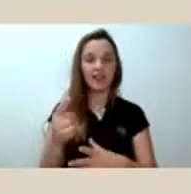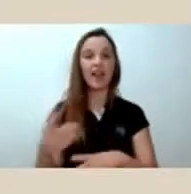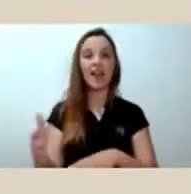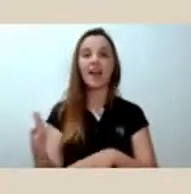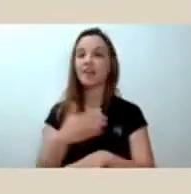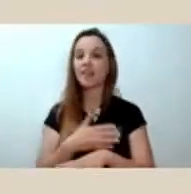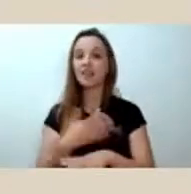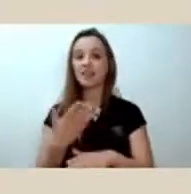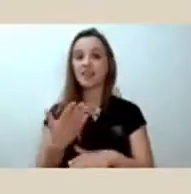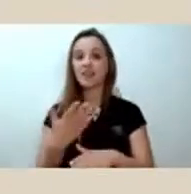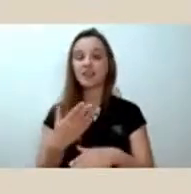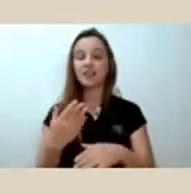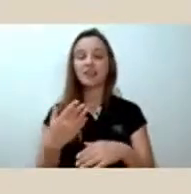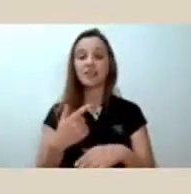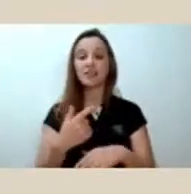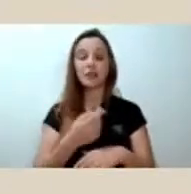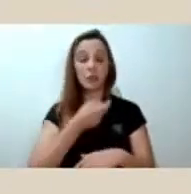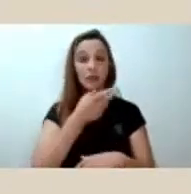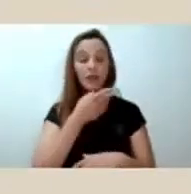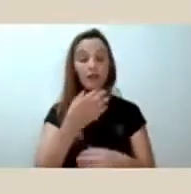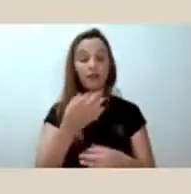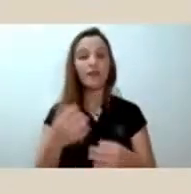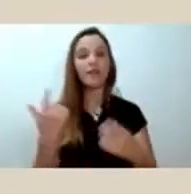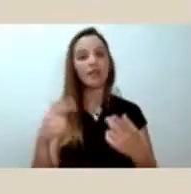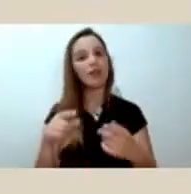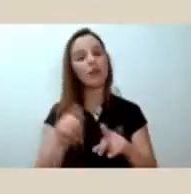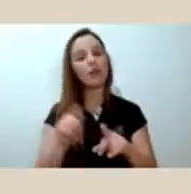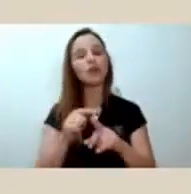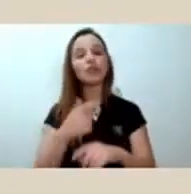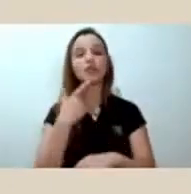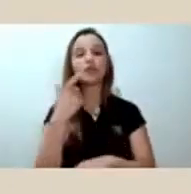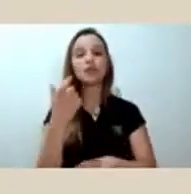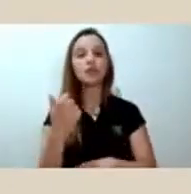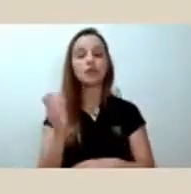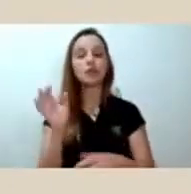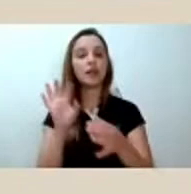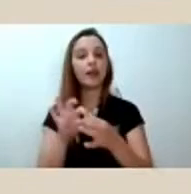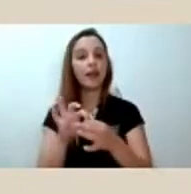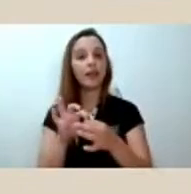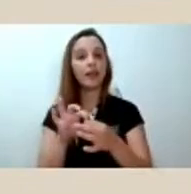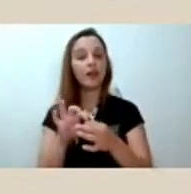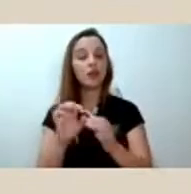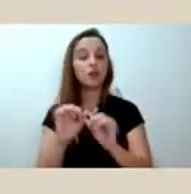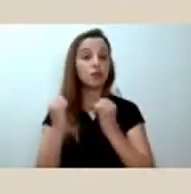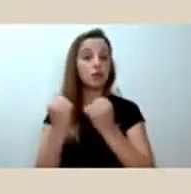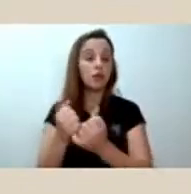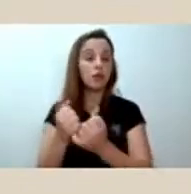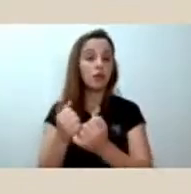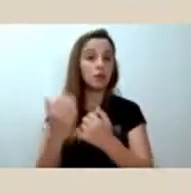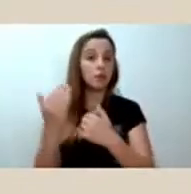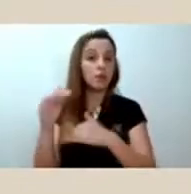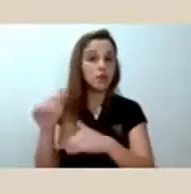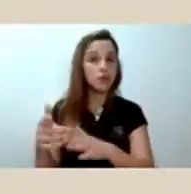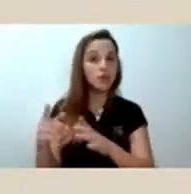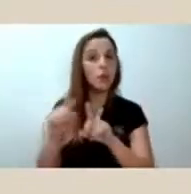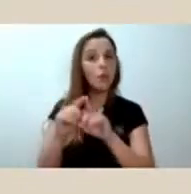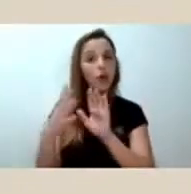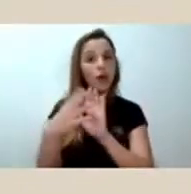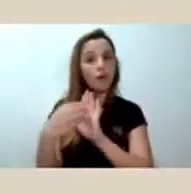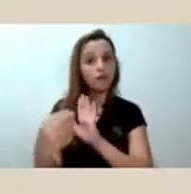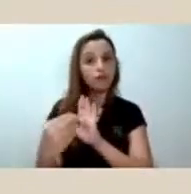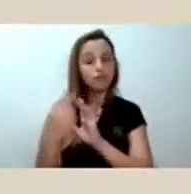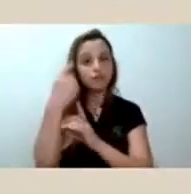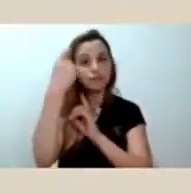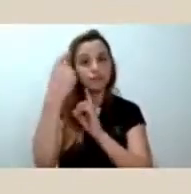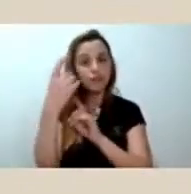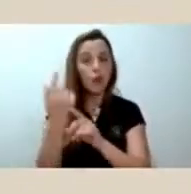um cruzamento com questões que estão ligadas aos condicionamentos sociais de padrões e de reflexos